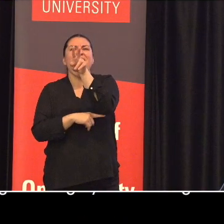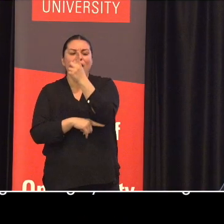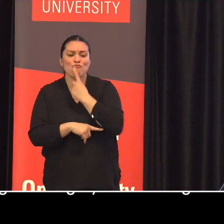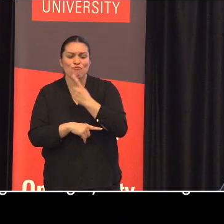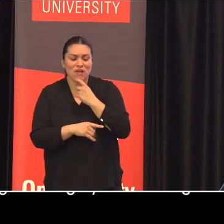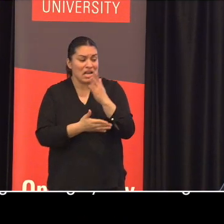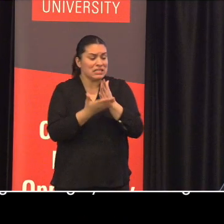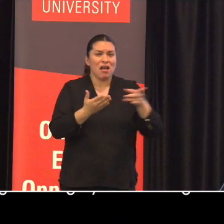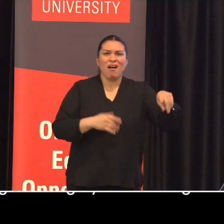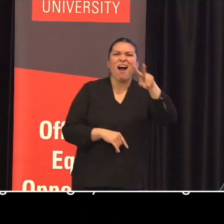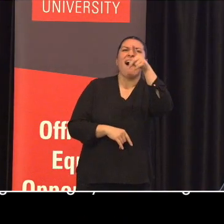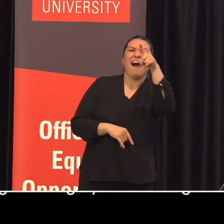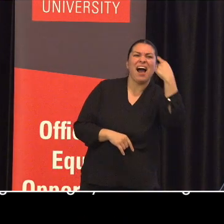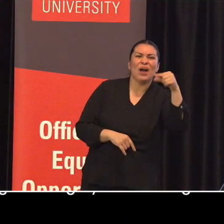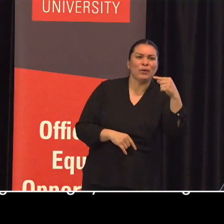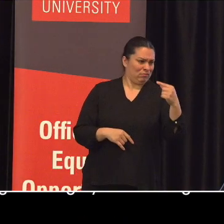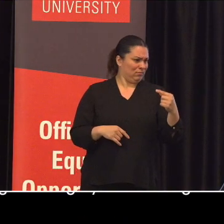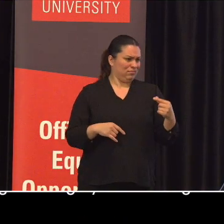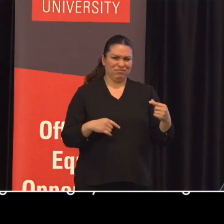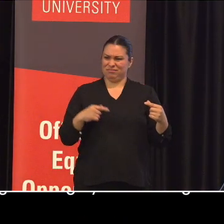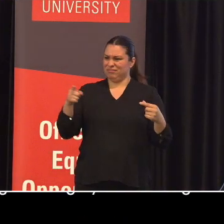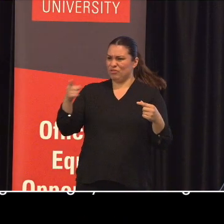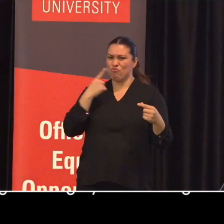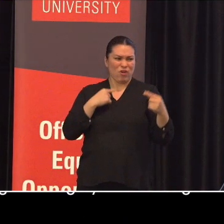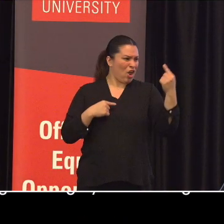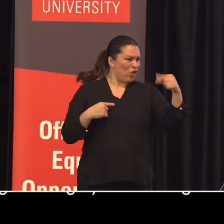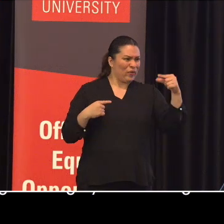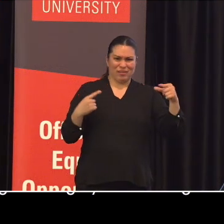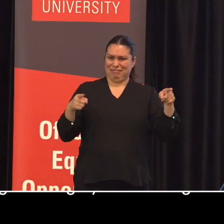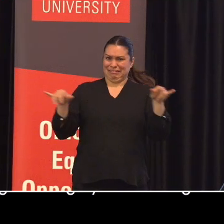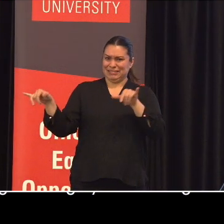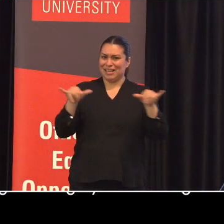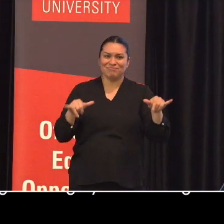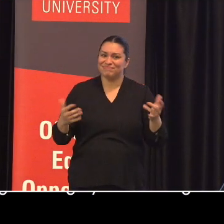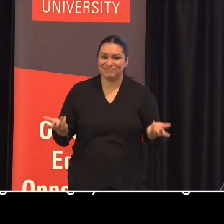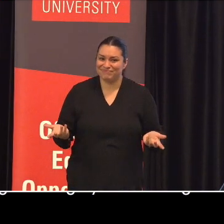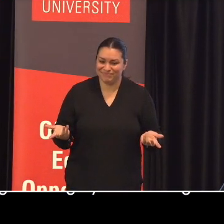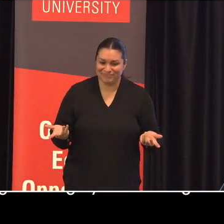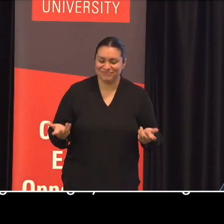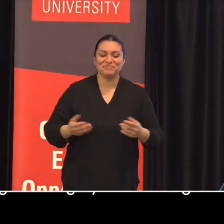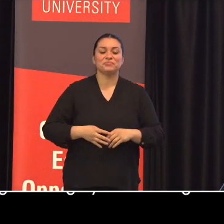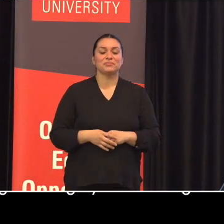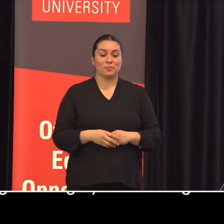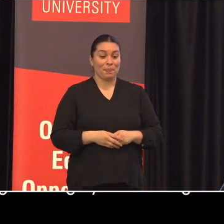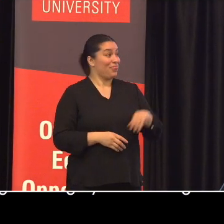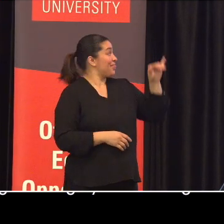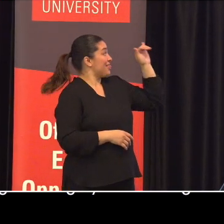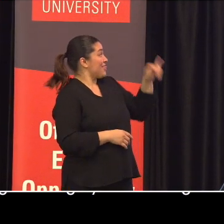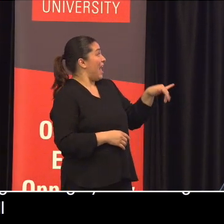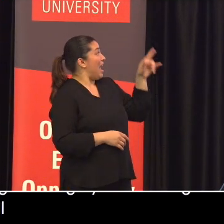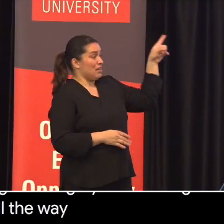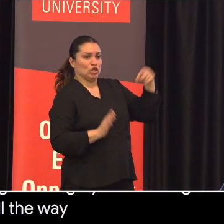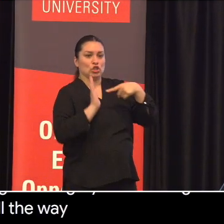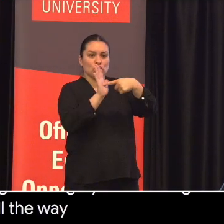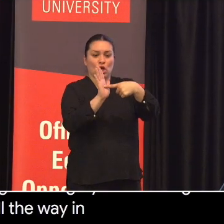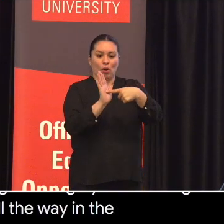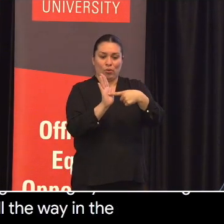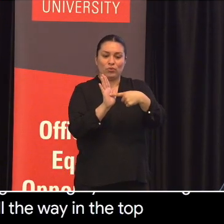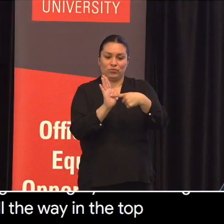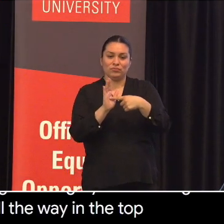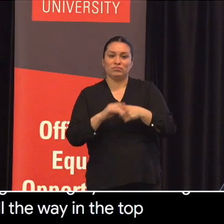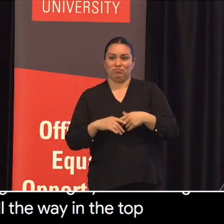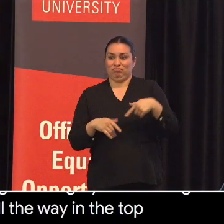shows 3 of the different types of color weakness that someone might have. The image that's all the way in the